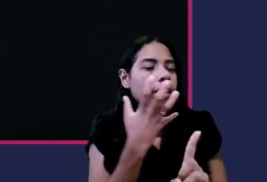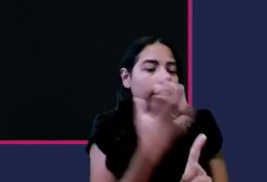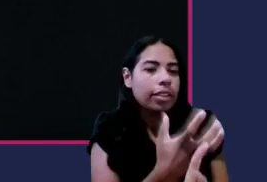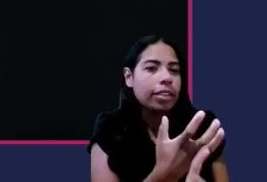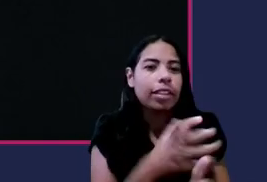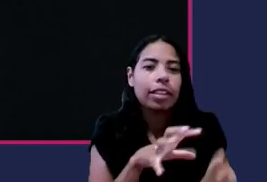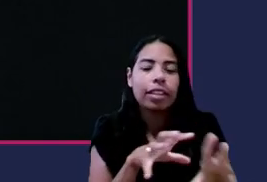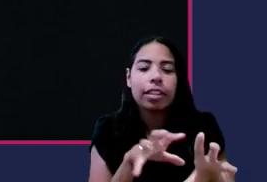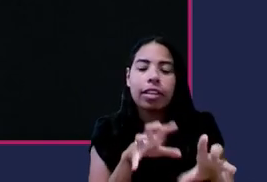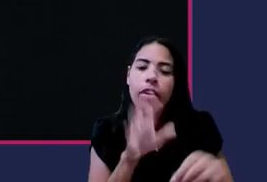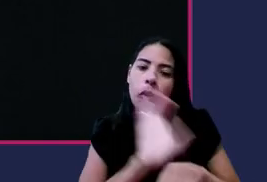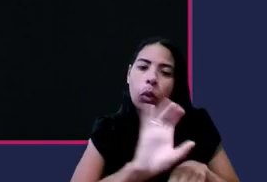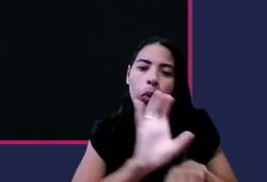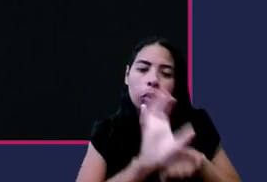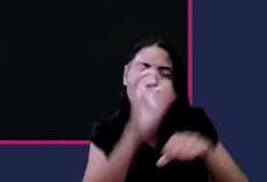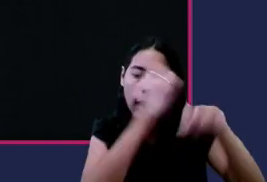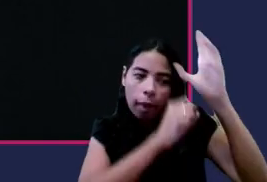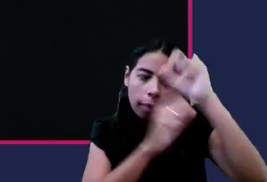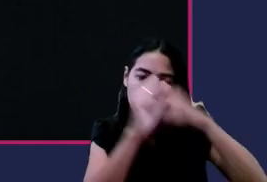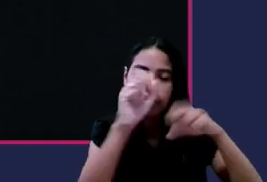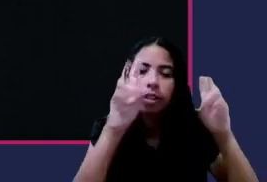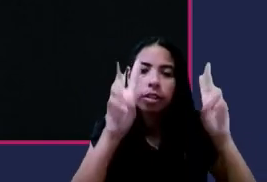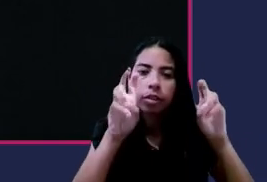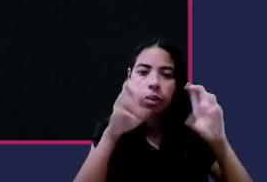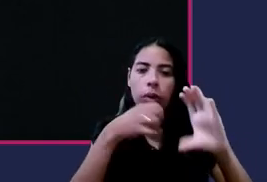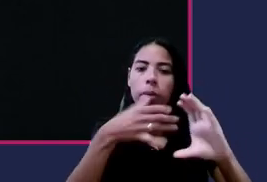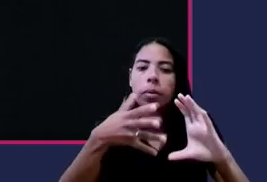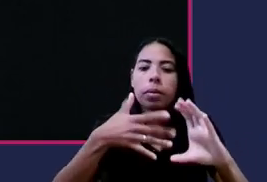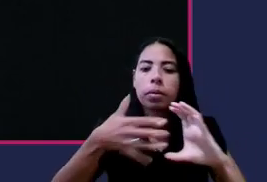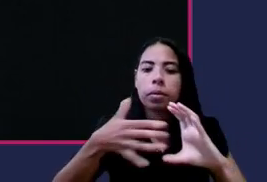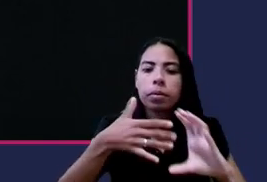and that would be